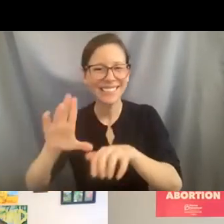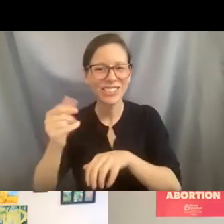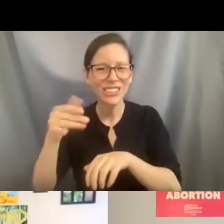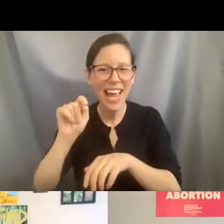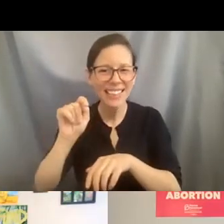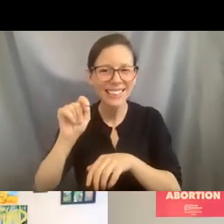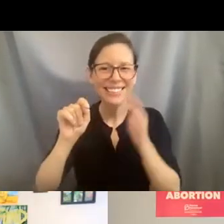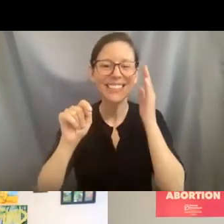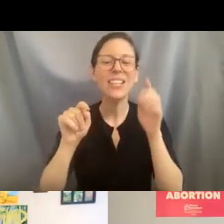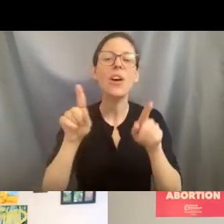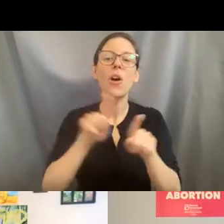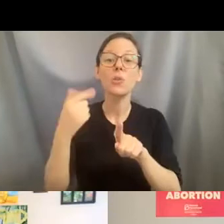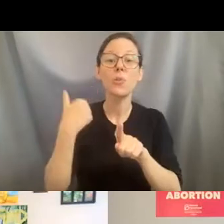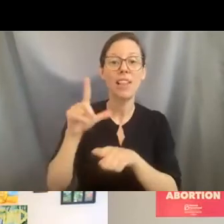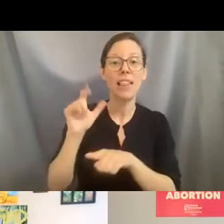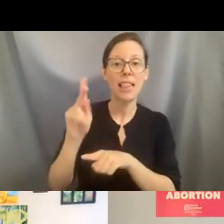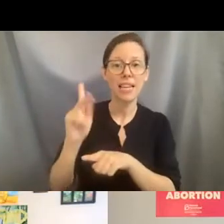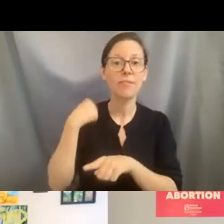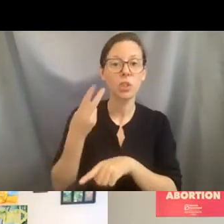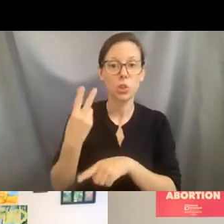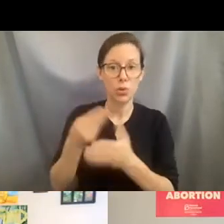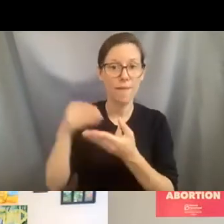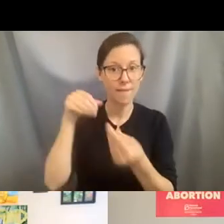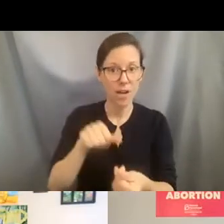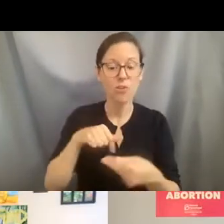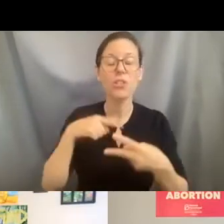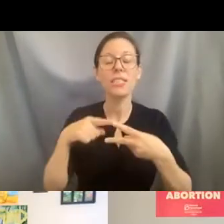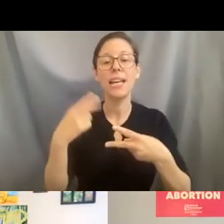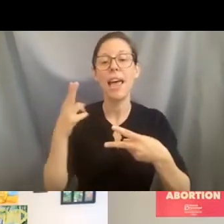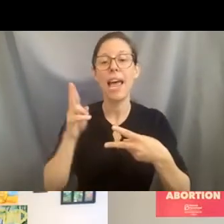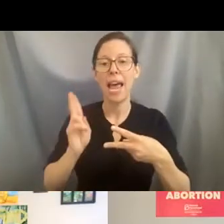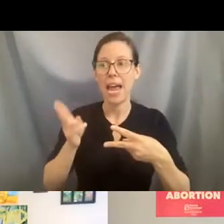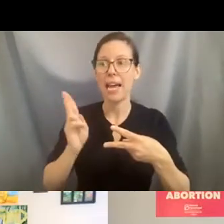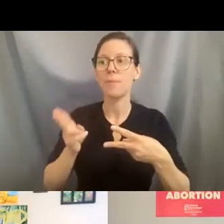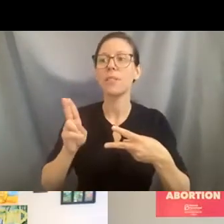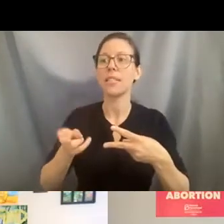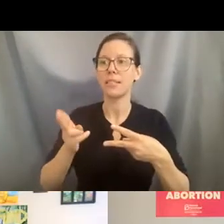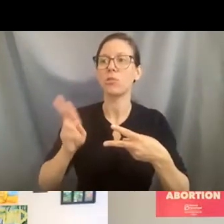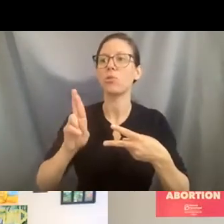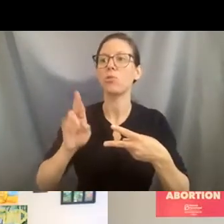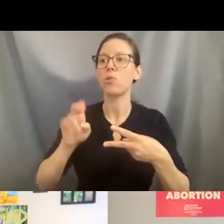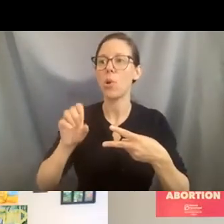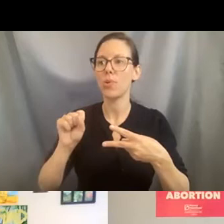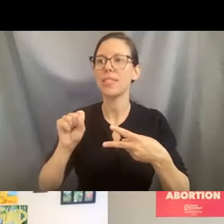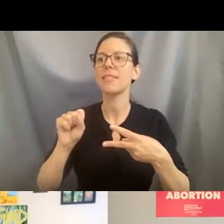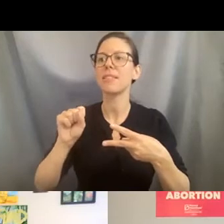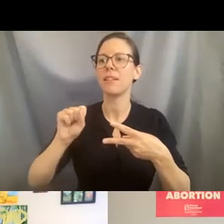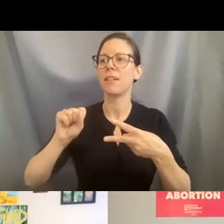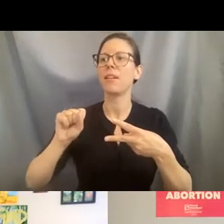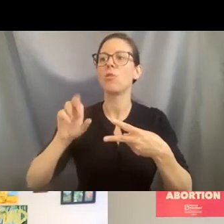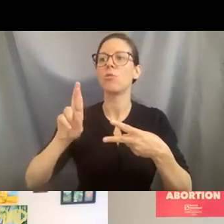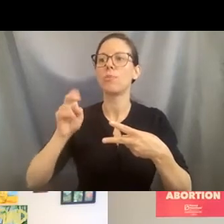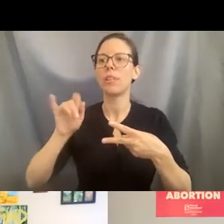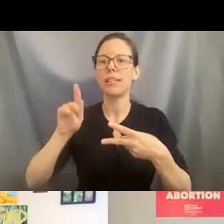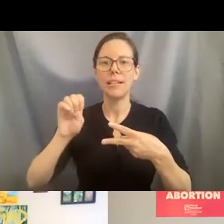two funders, Hampton Roads Reproductive Justice League and Blue Ridge Abortion Fund, as well as many others that weren't able to join us tonight. We invite